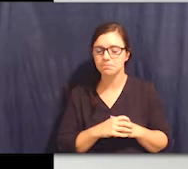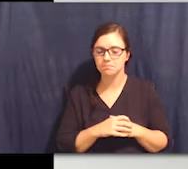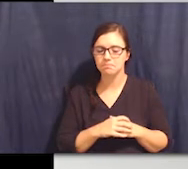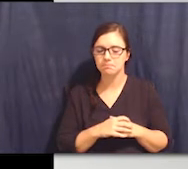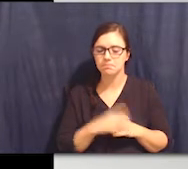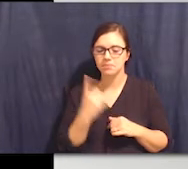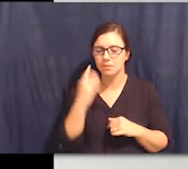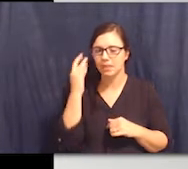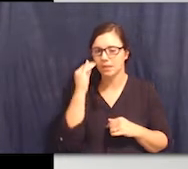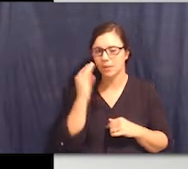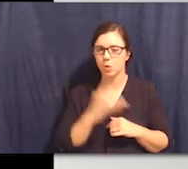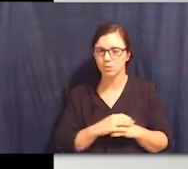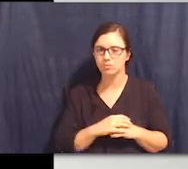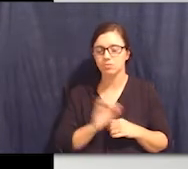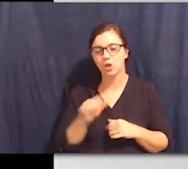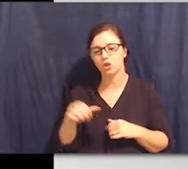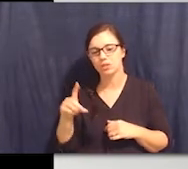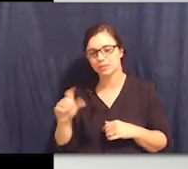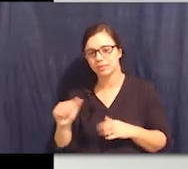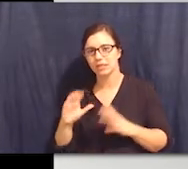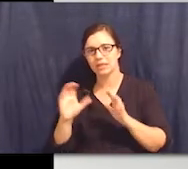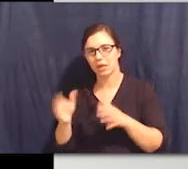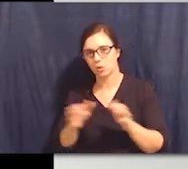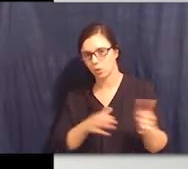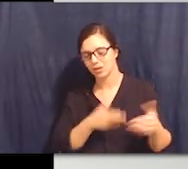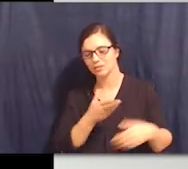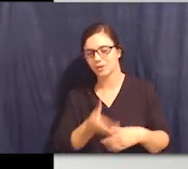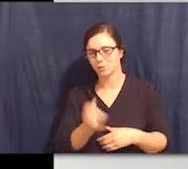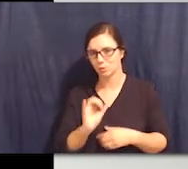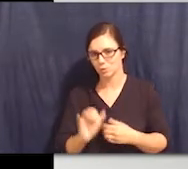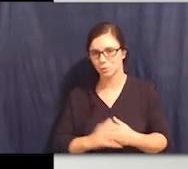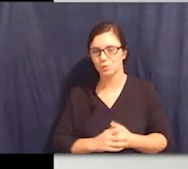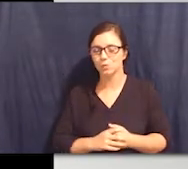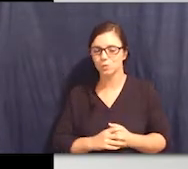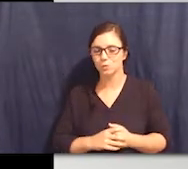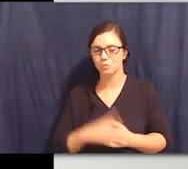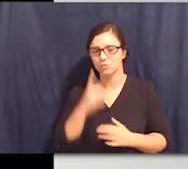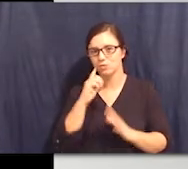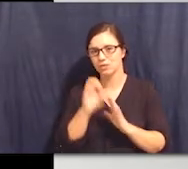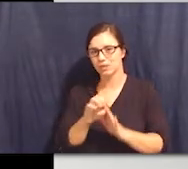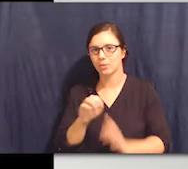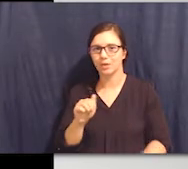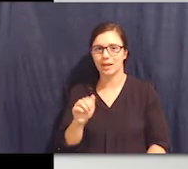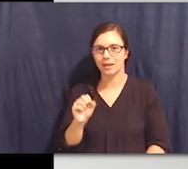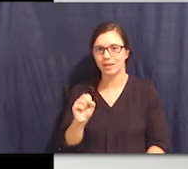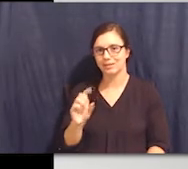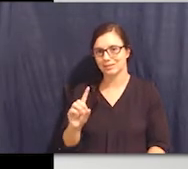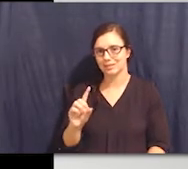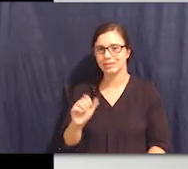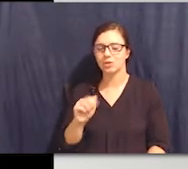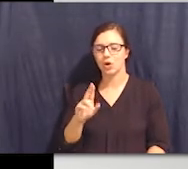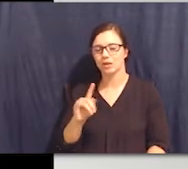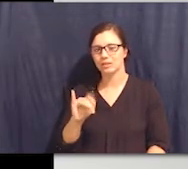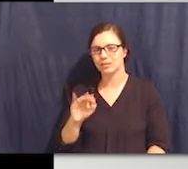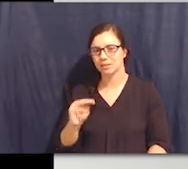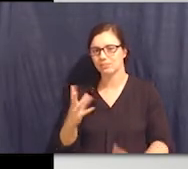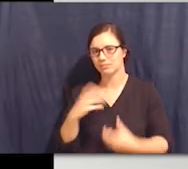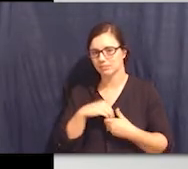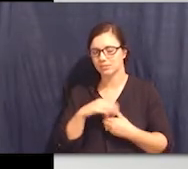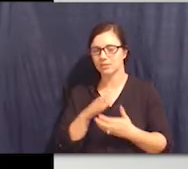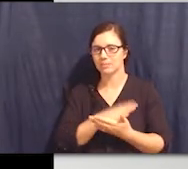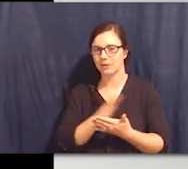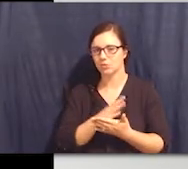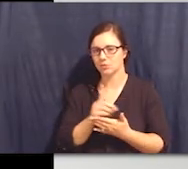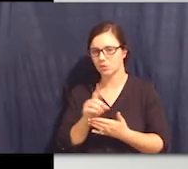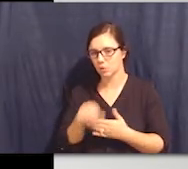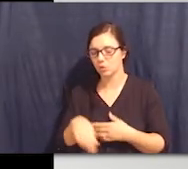data, something to think about. There are other disability categories in there as well, like ASD, which is autism spectrum disorder,